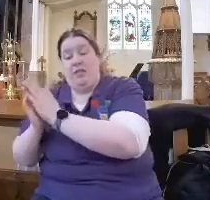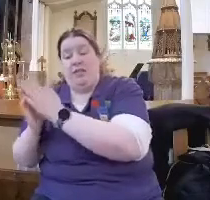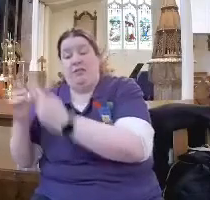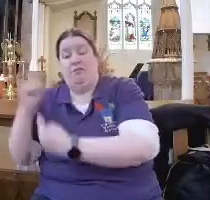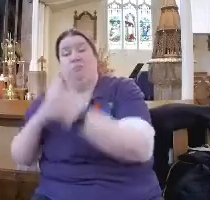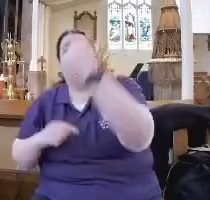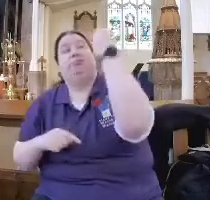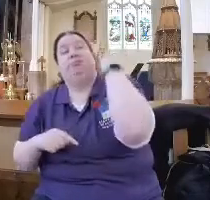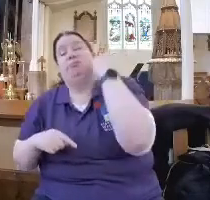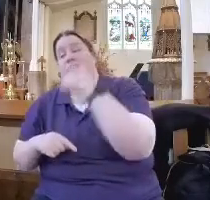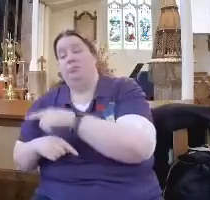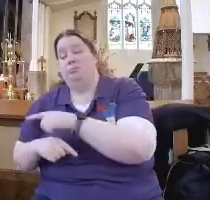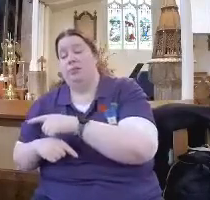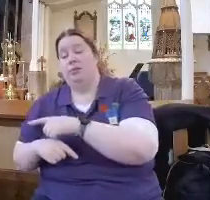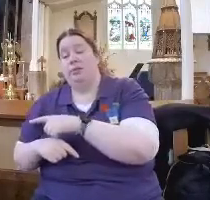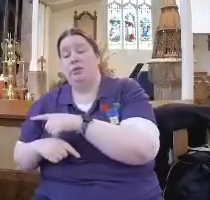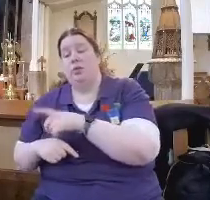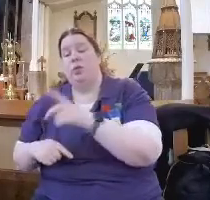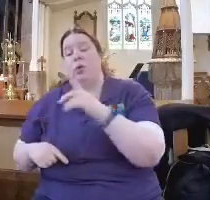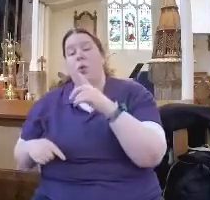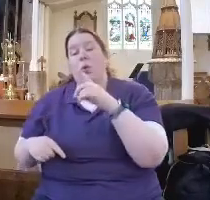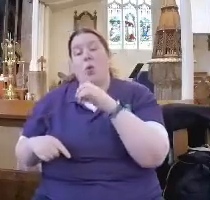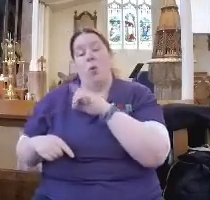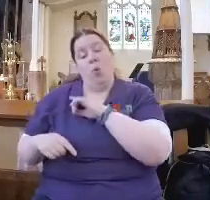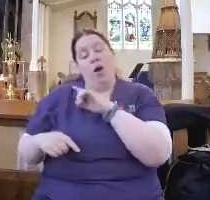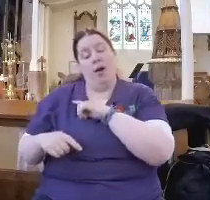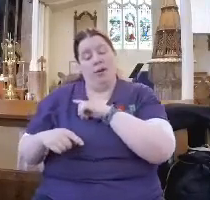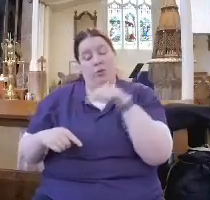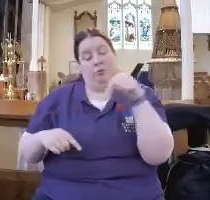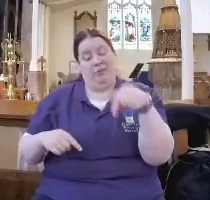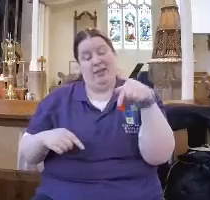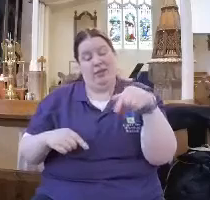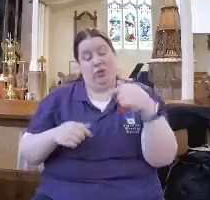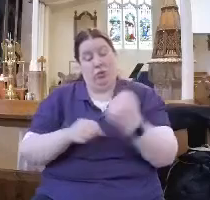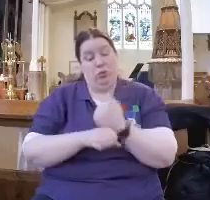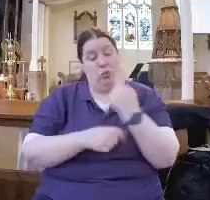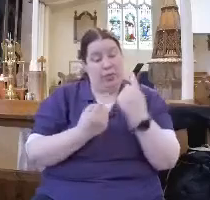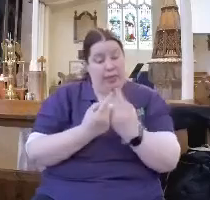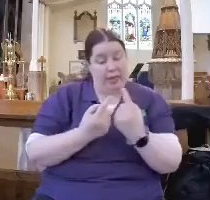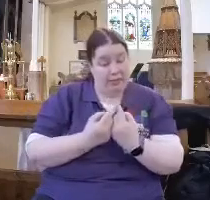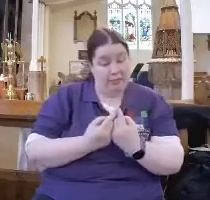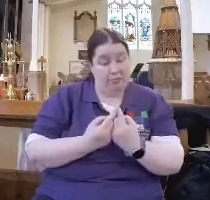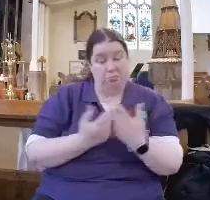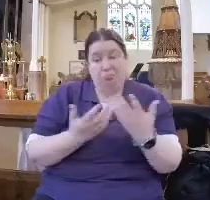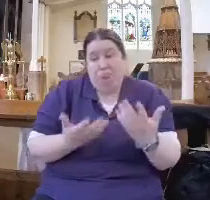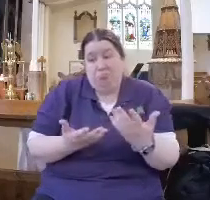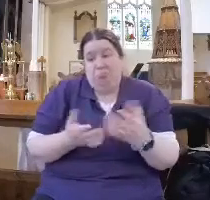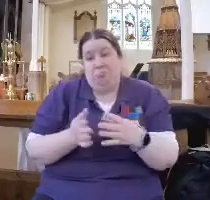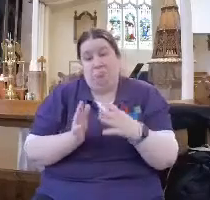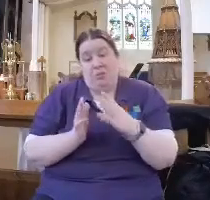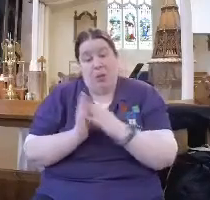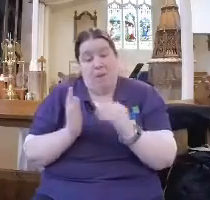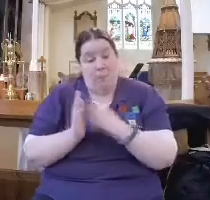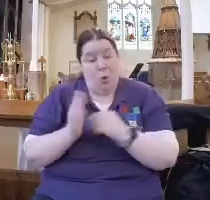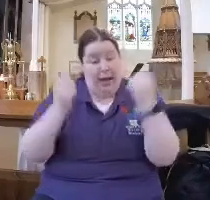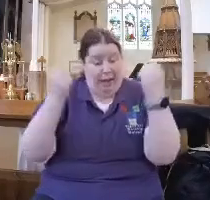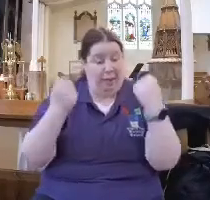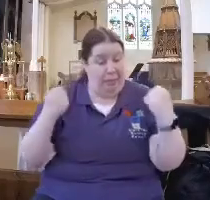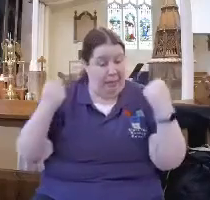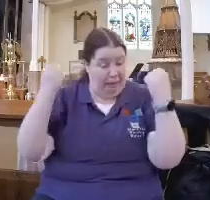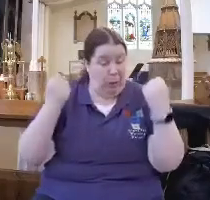picture. Why does the Olympic athlete get up on a wet February morning to